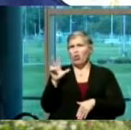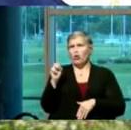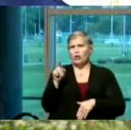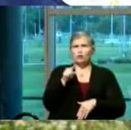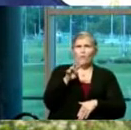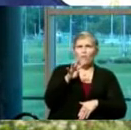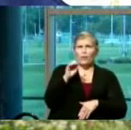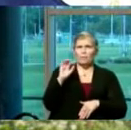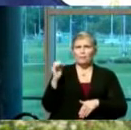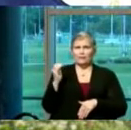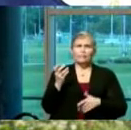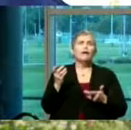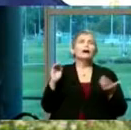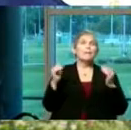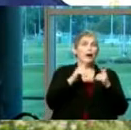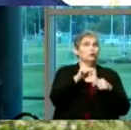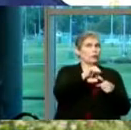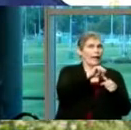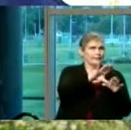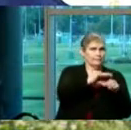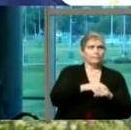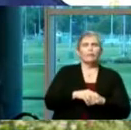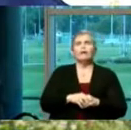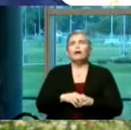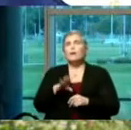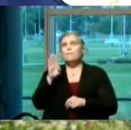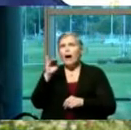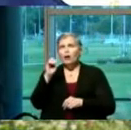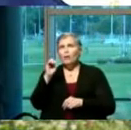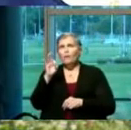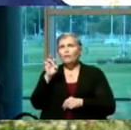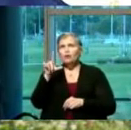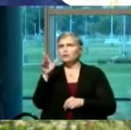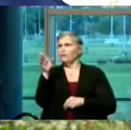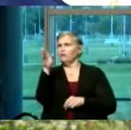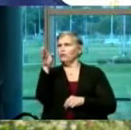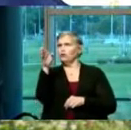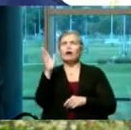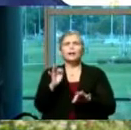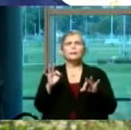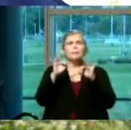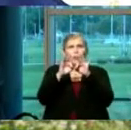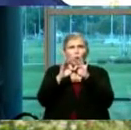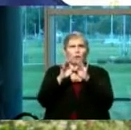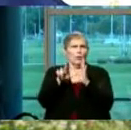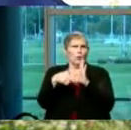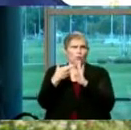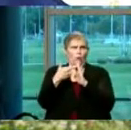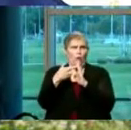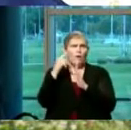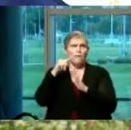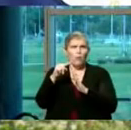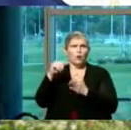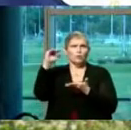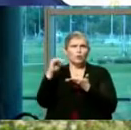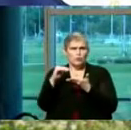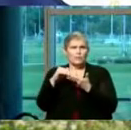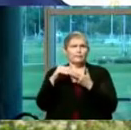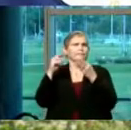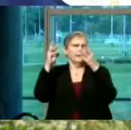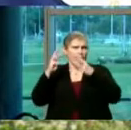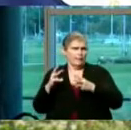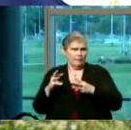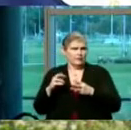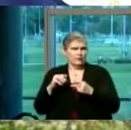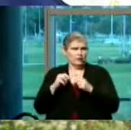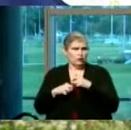relative to gasoline. So we think that biofuels for the foreseeable future will have an important role in climate efforts. Just